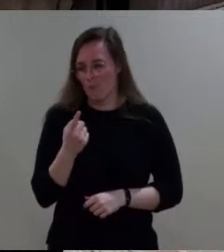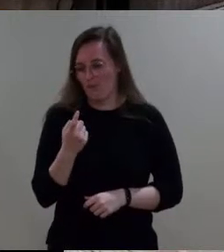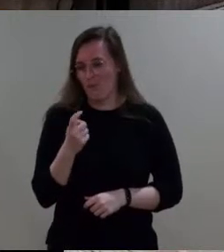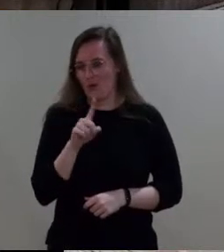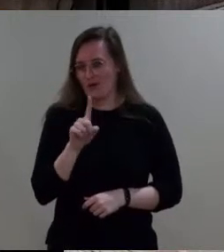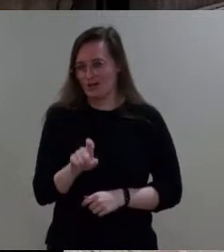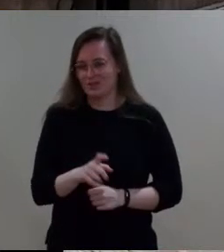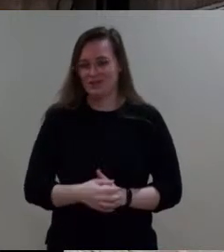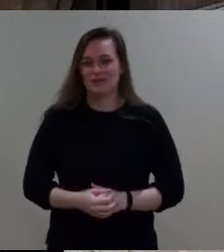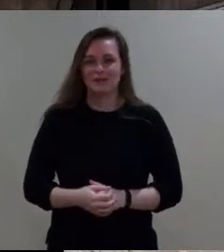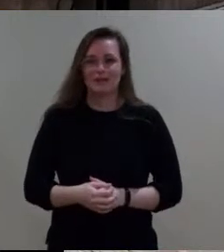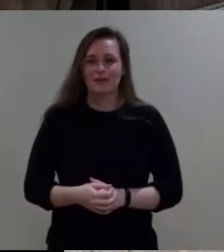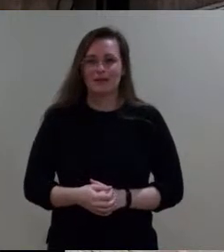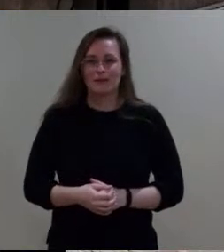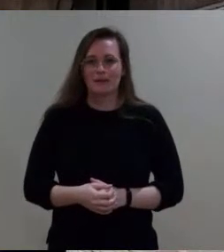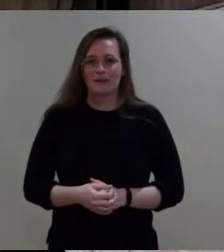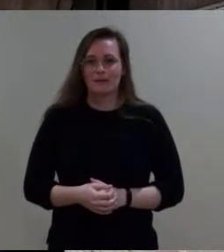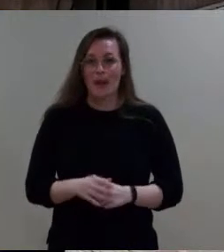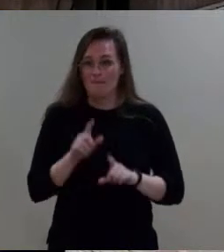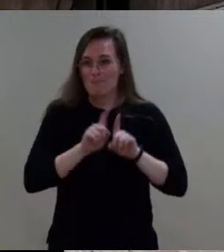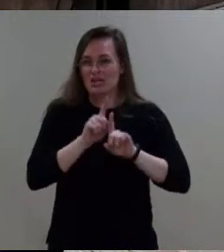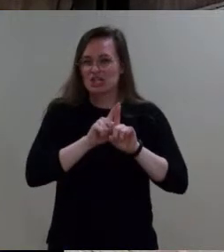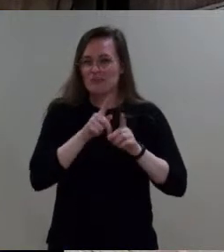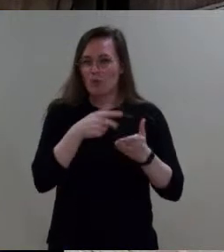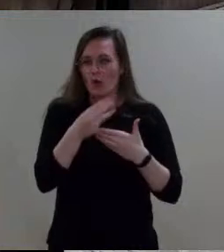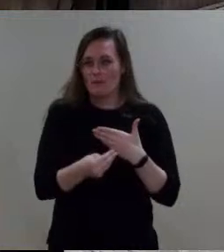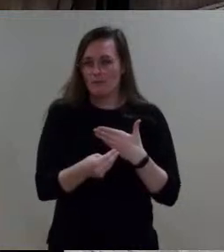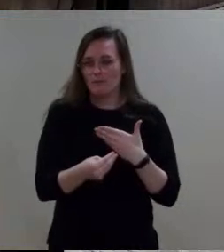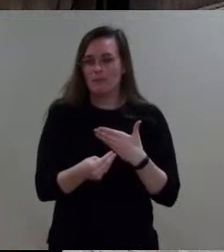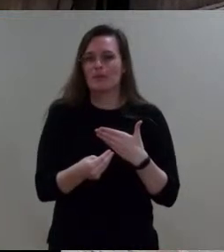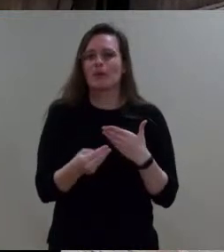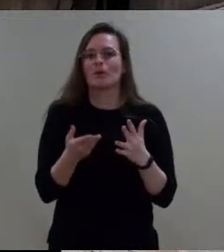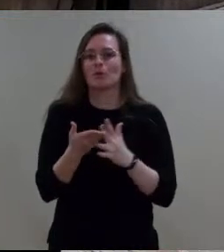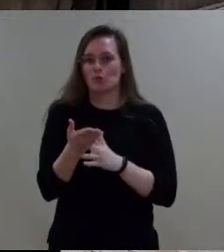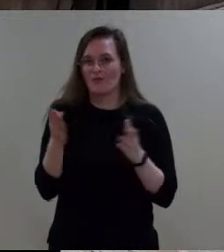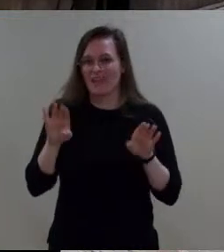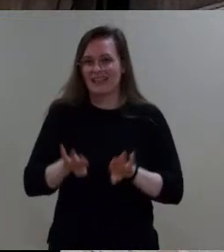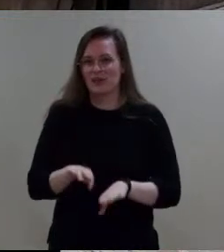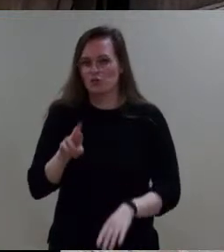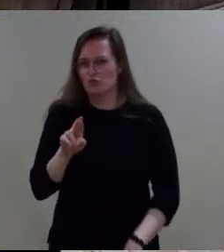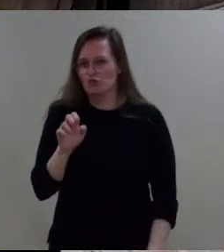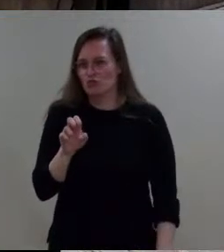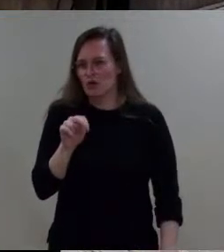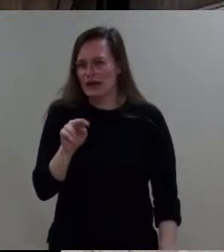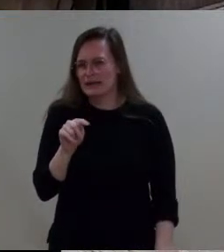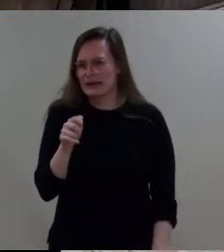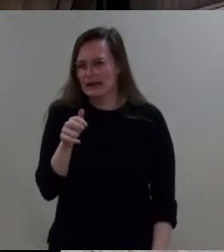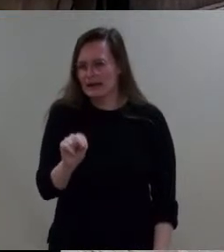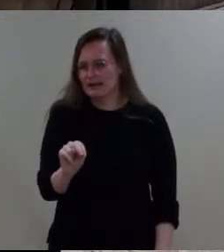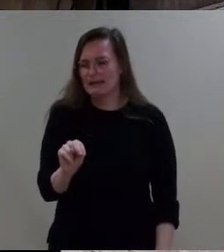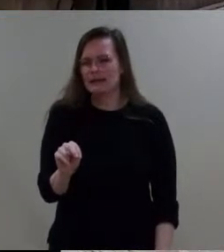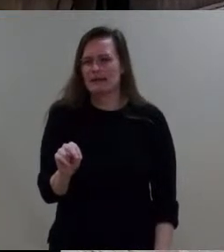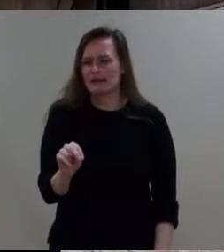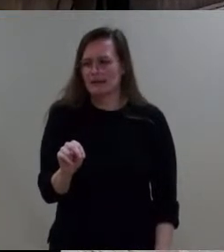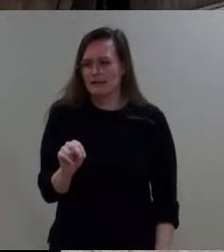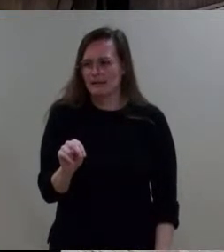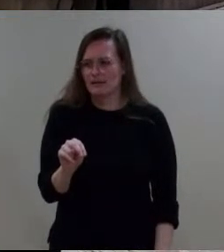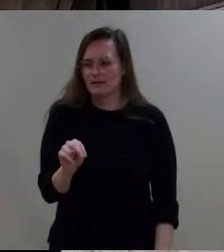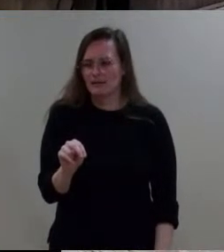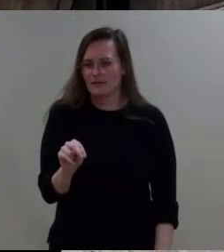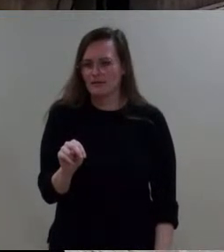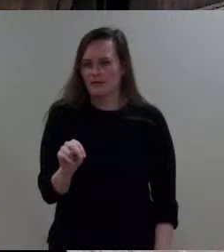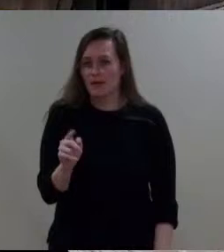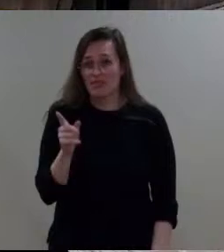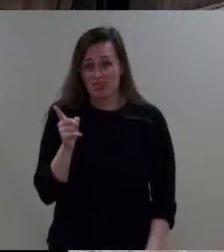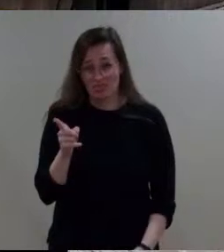Pathways to Apprenticeship. Yep. Which is through the Valley Wren. Yep. Is that somehow linked with I think it was the